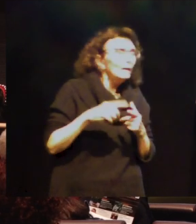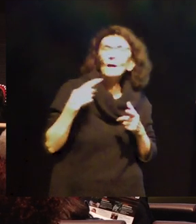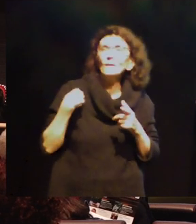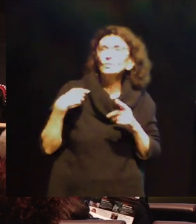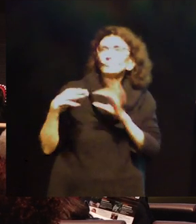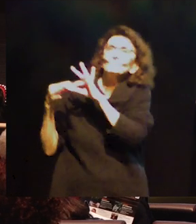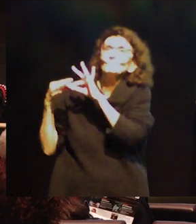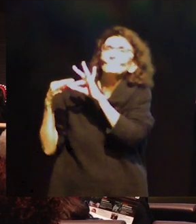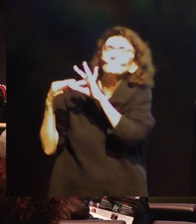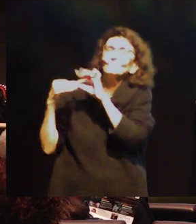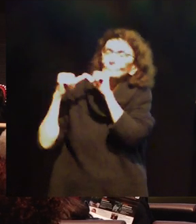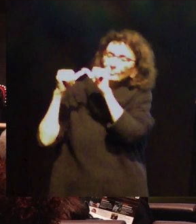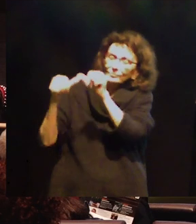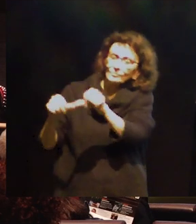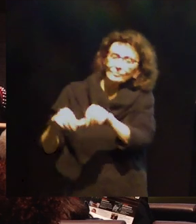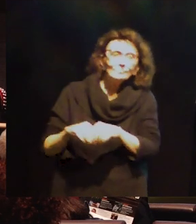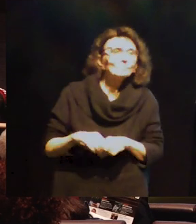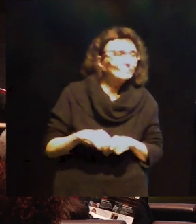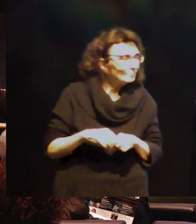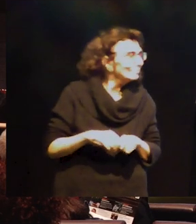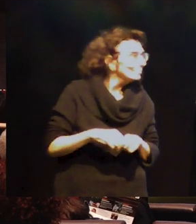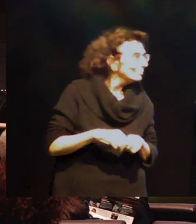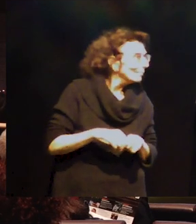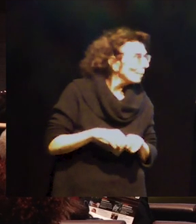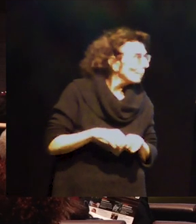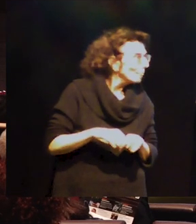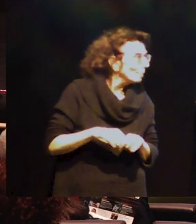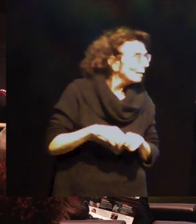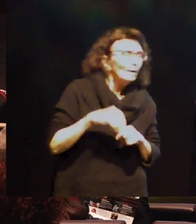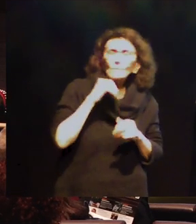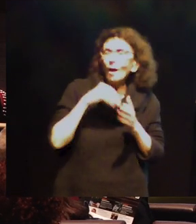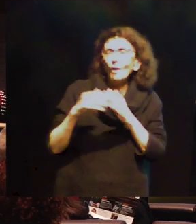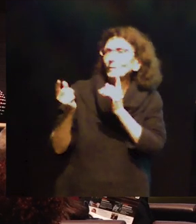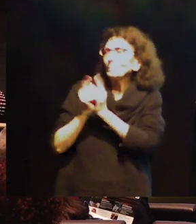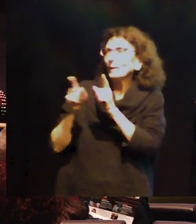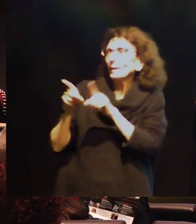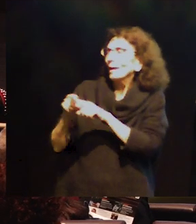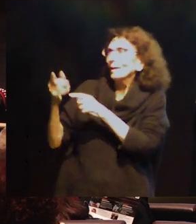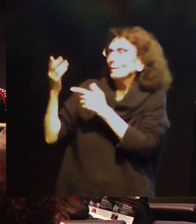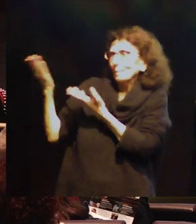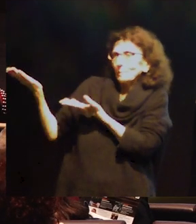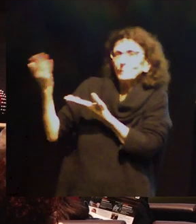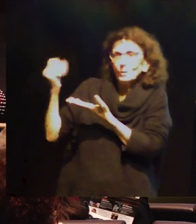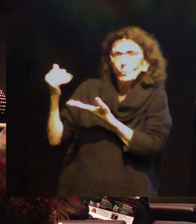go because, I mean, you don't really meet people like Steven ever, so.